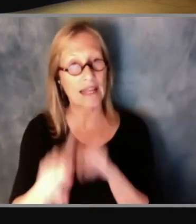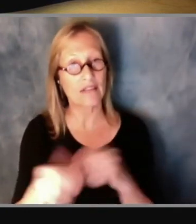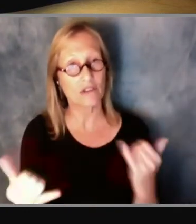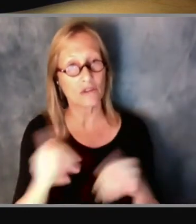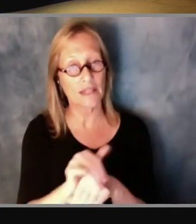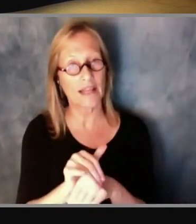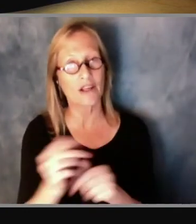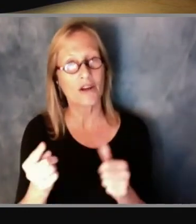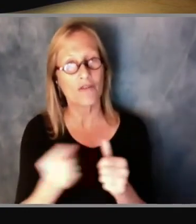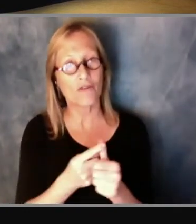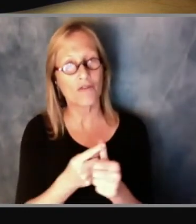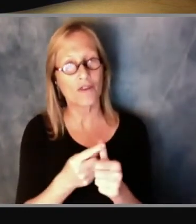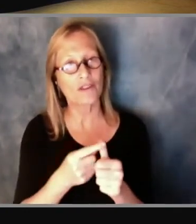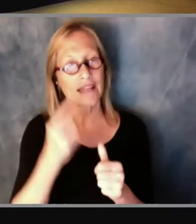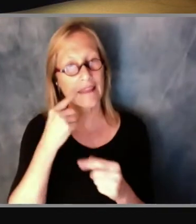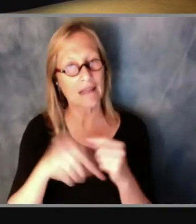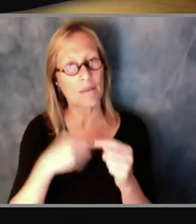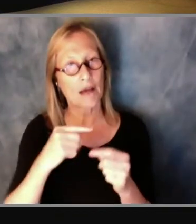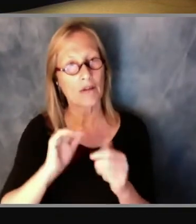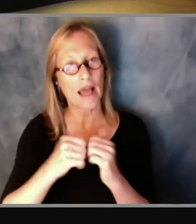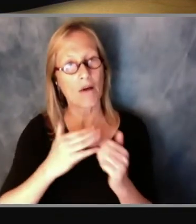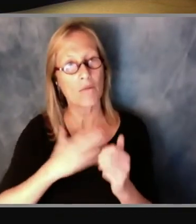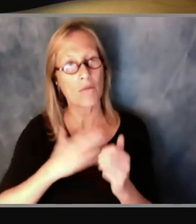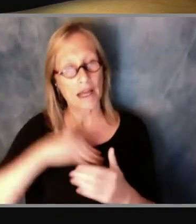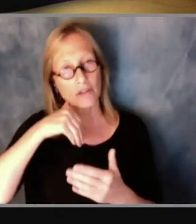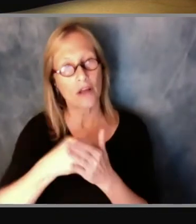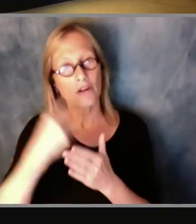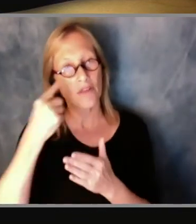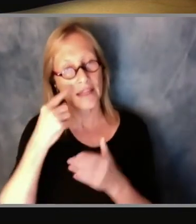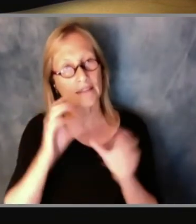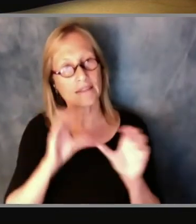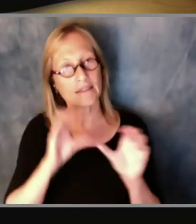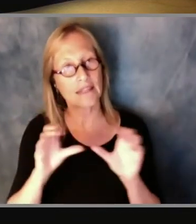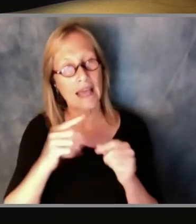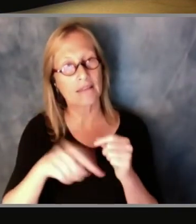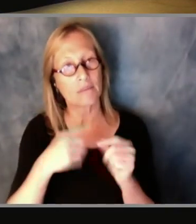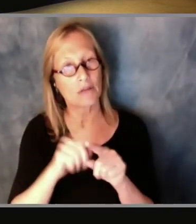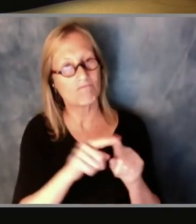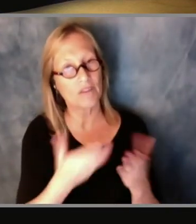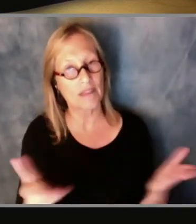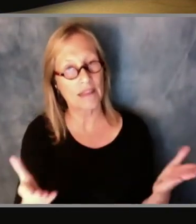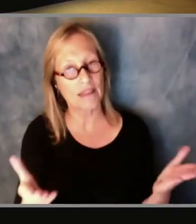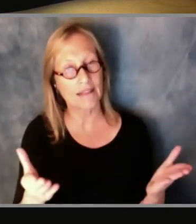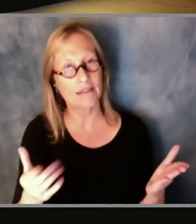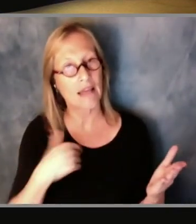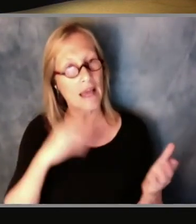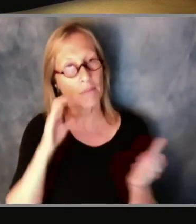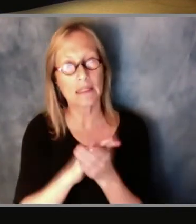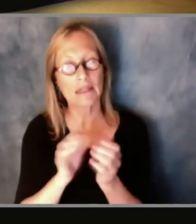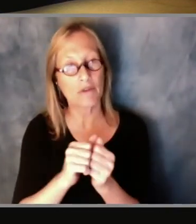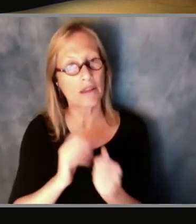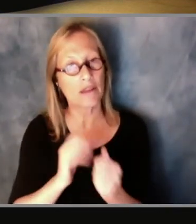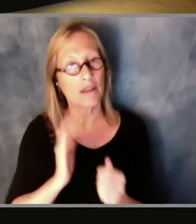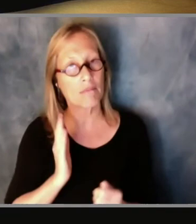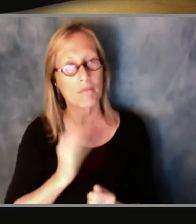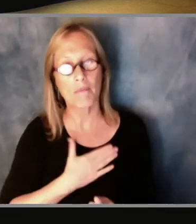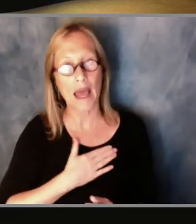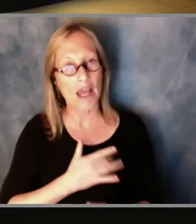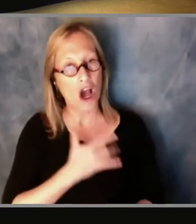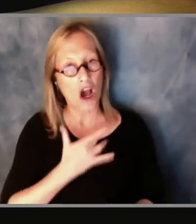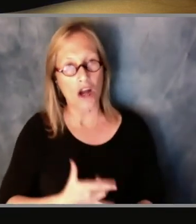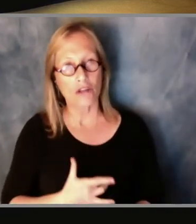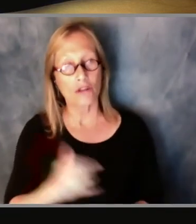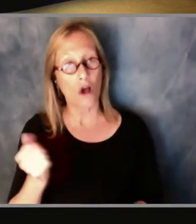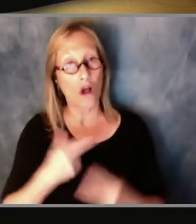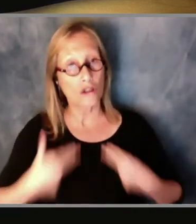she acts, and how she feels towards things. I believe with all my heart that as human beings, there's one thing that we all need, and we